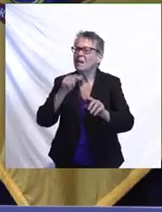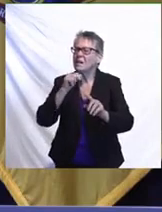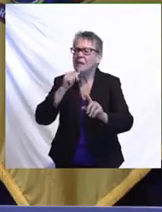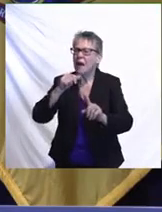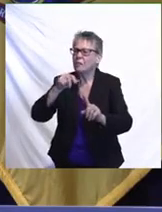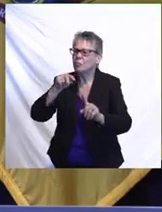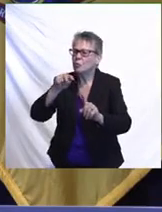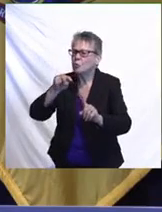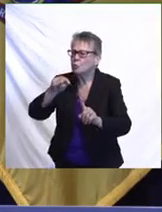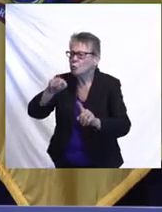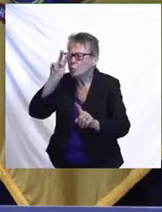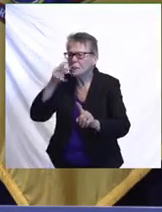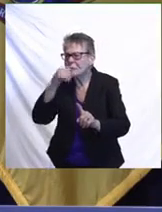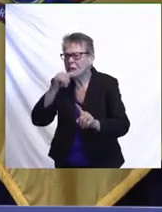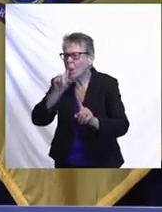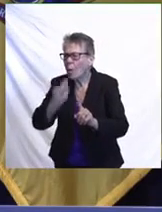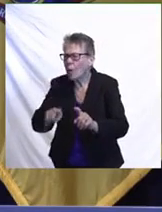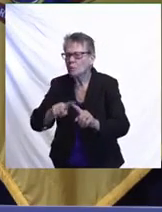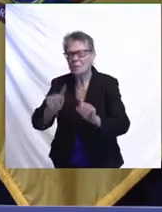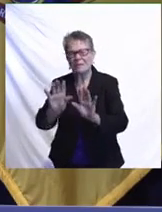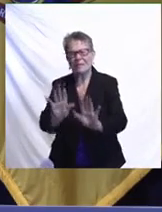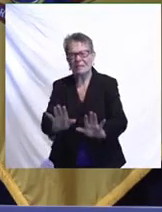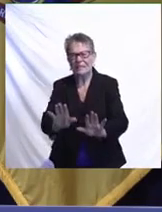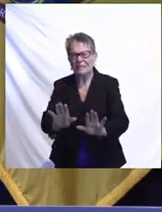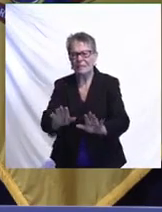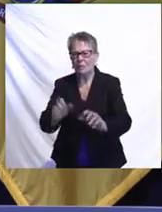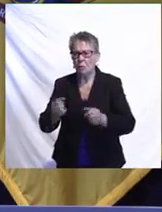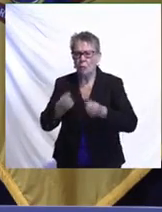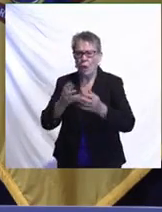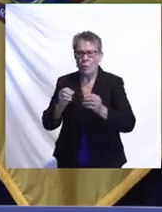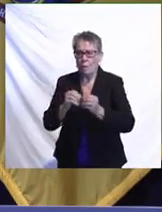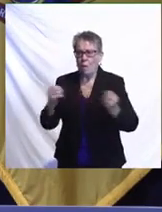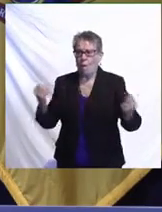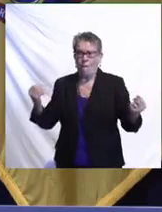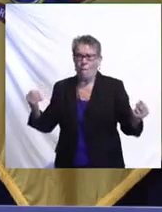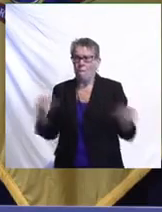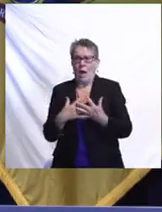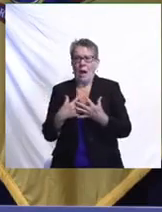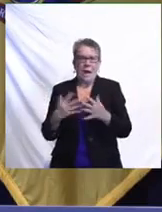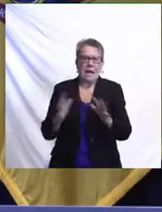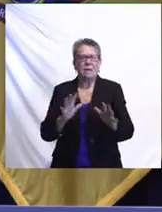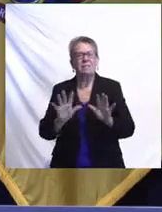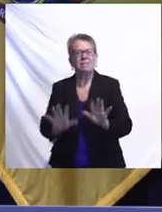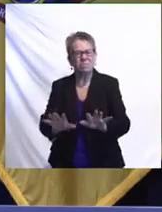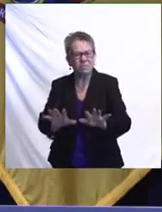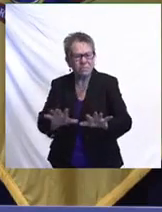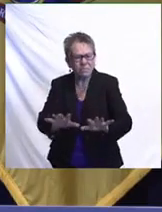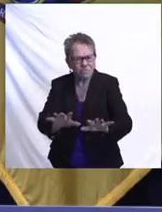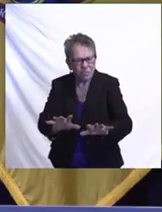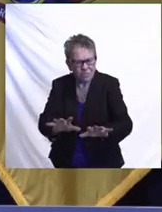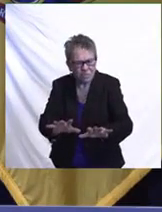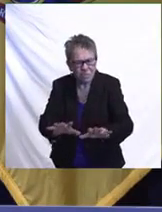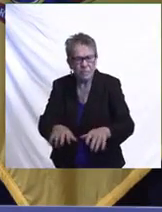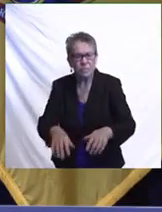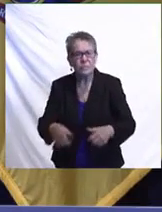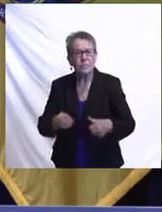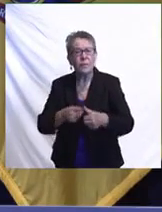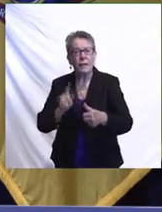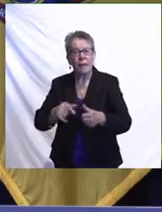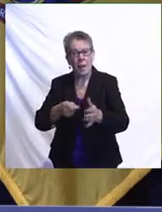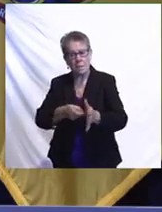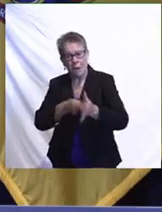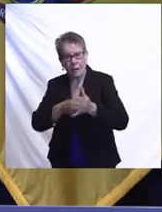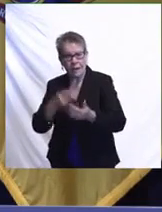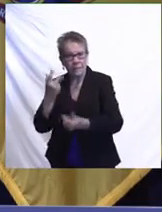vaccinated, to prove that you've got a negative test, or, again, I give credit to the legislative leadership, they've got